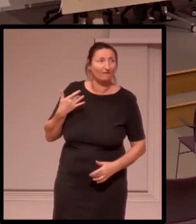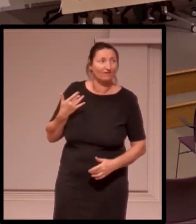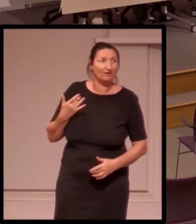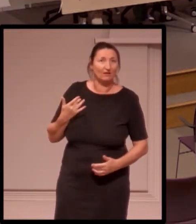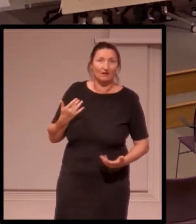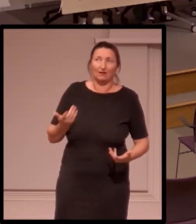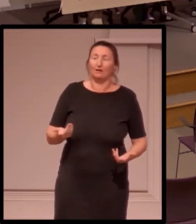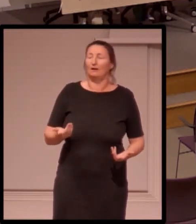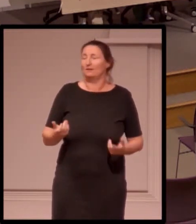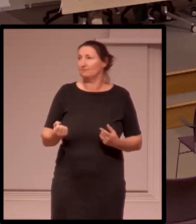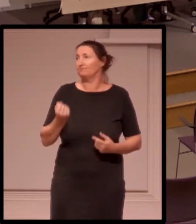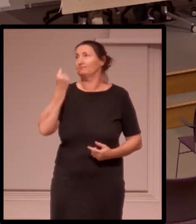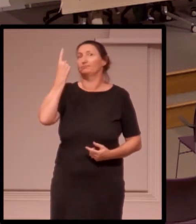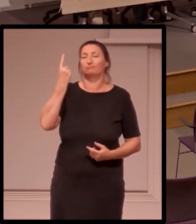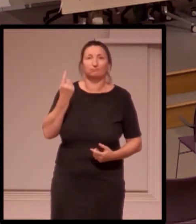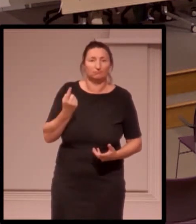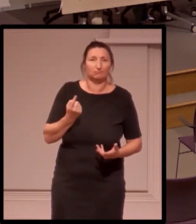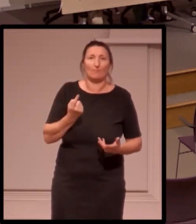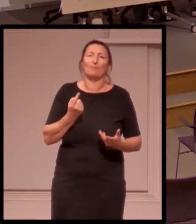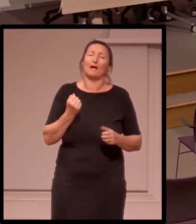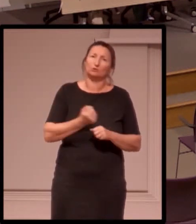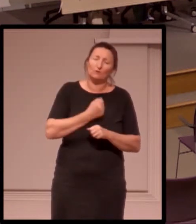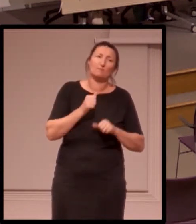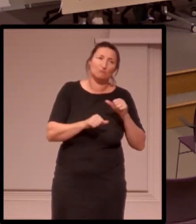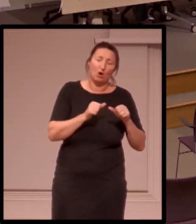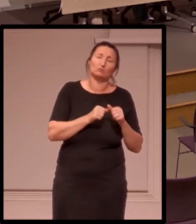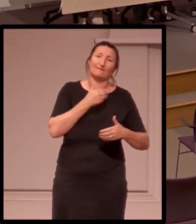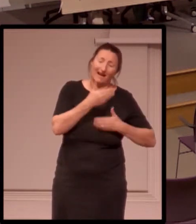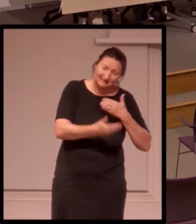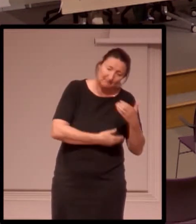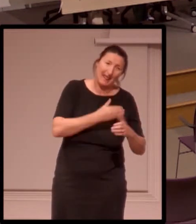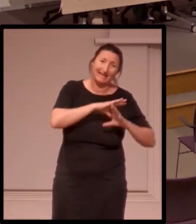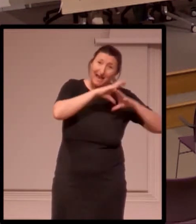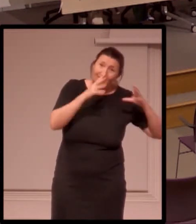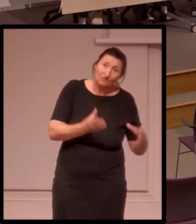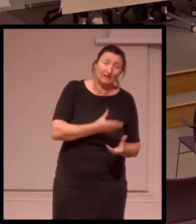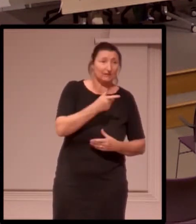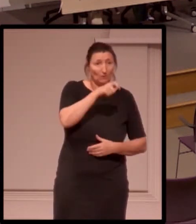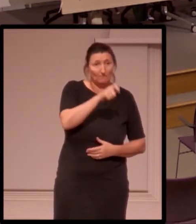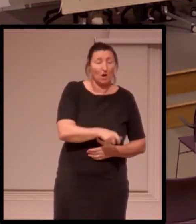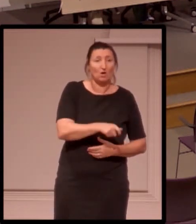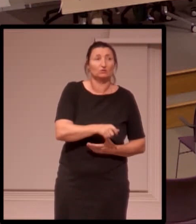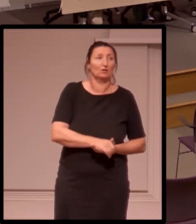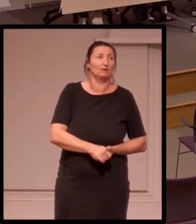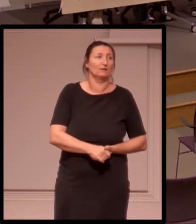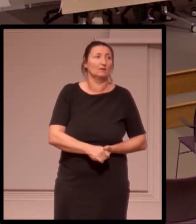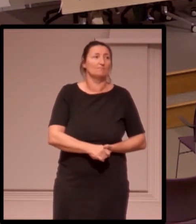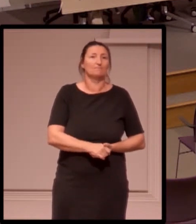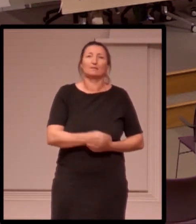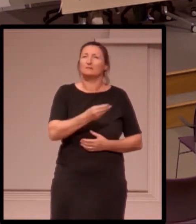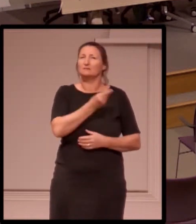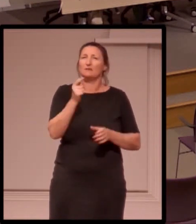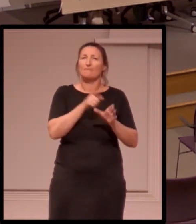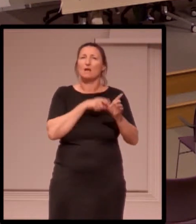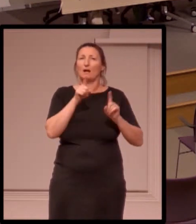been a really slow step-up process that started many years before about explaining that. And I just think of some of the young people that we've got